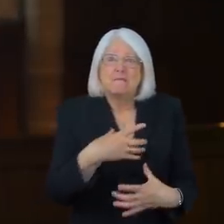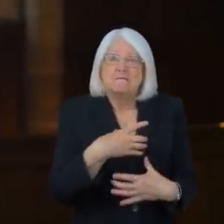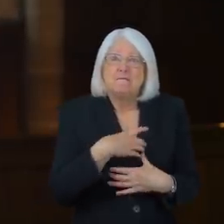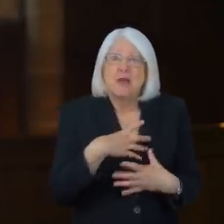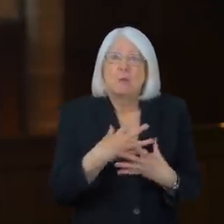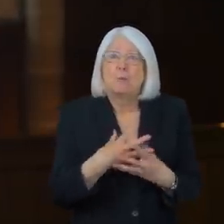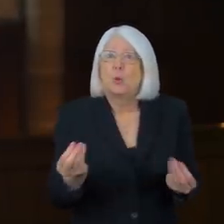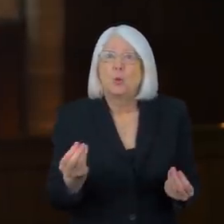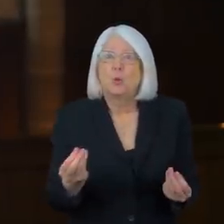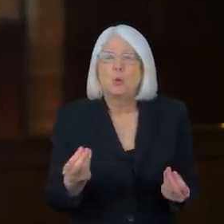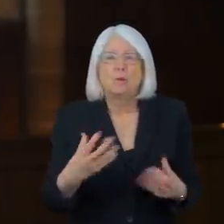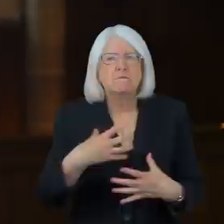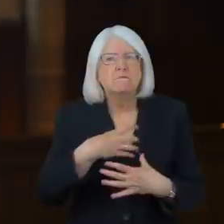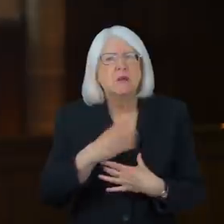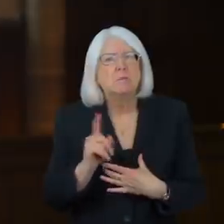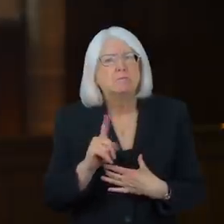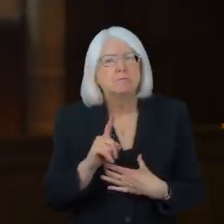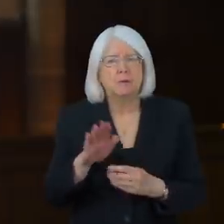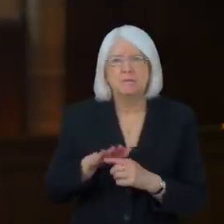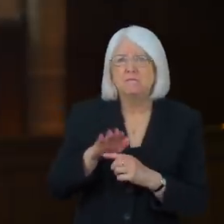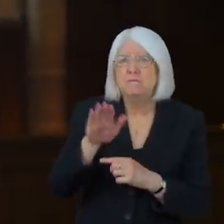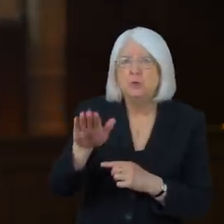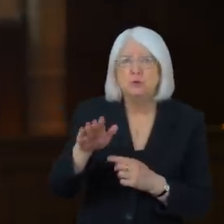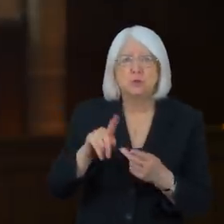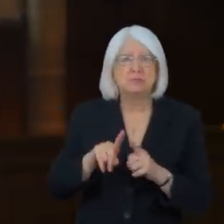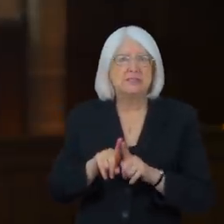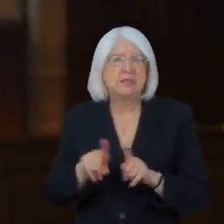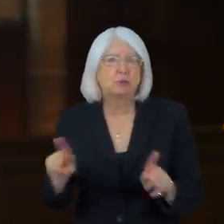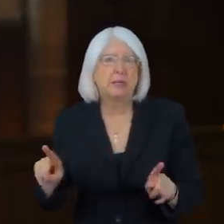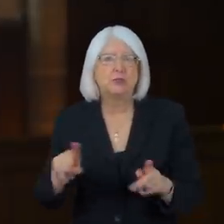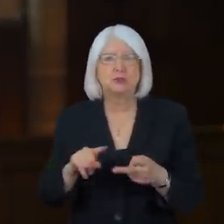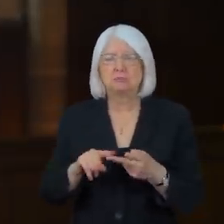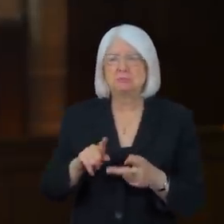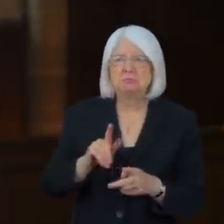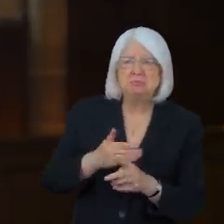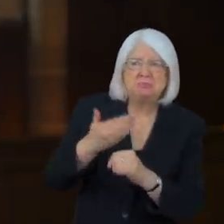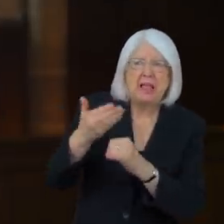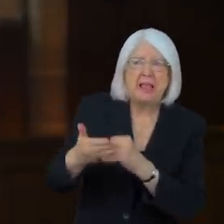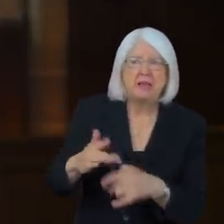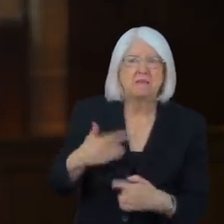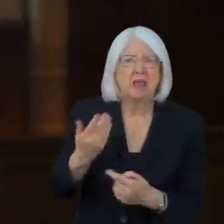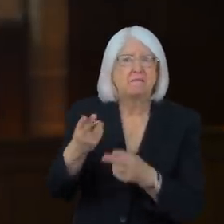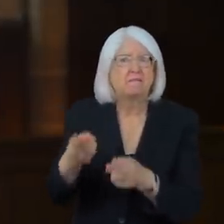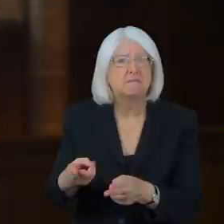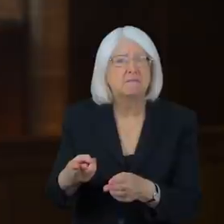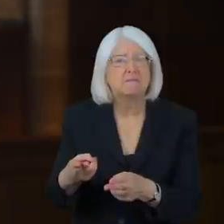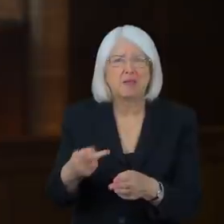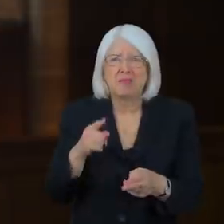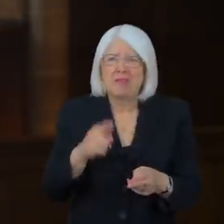fear. Fear of the future, fear of separation, fear of the end of our